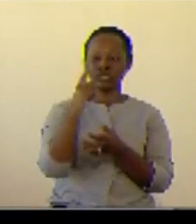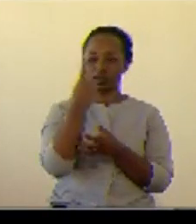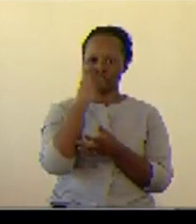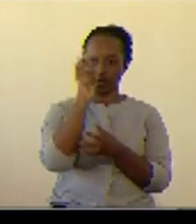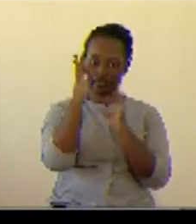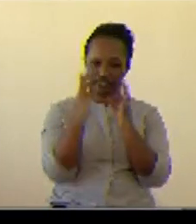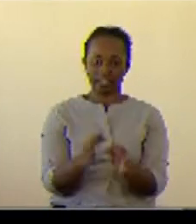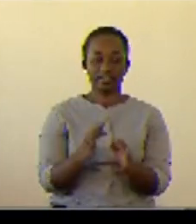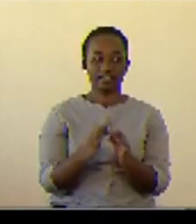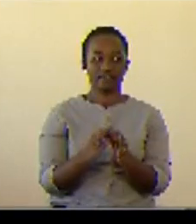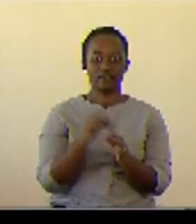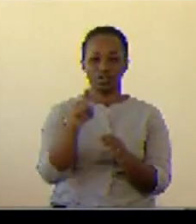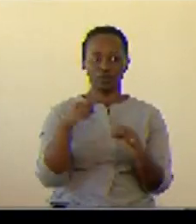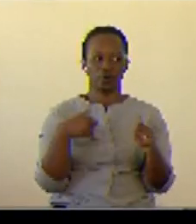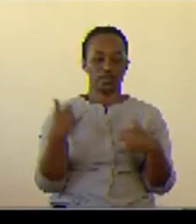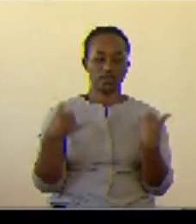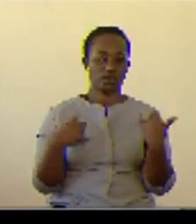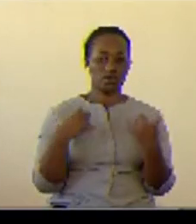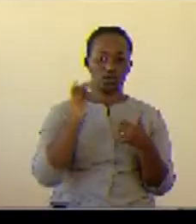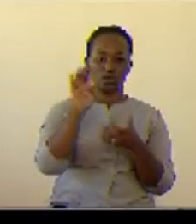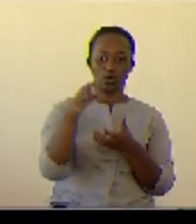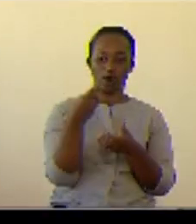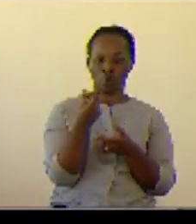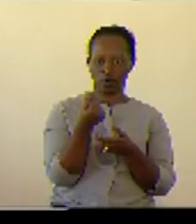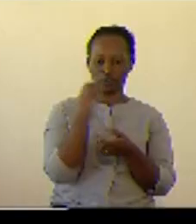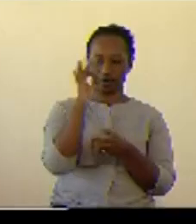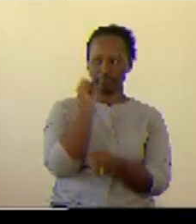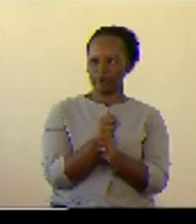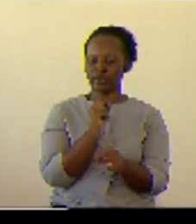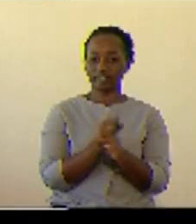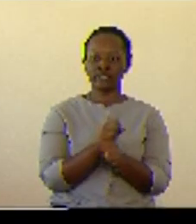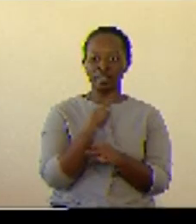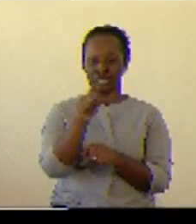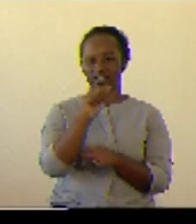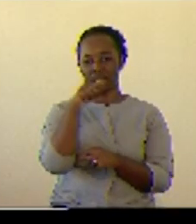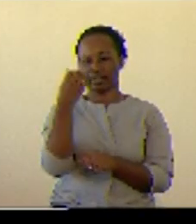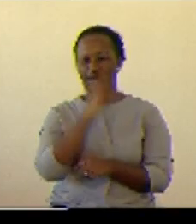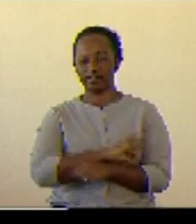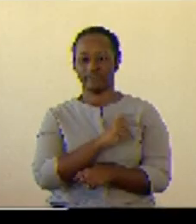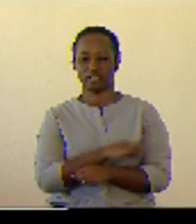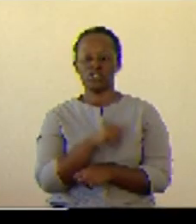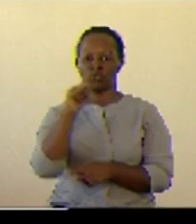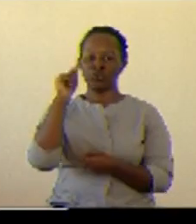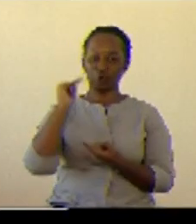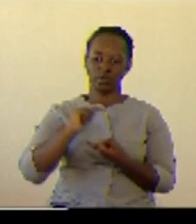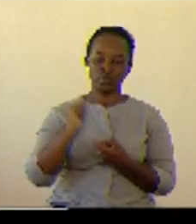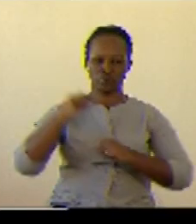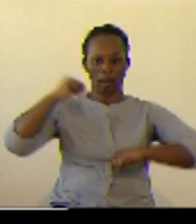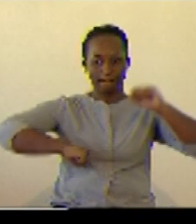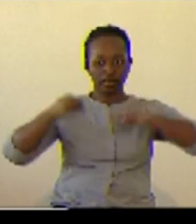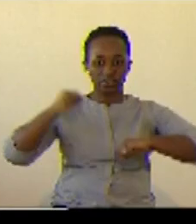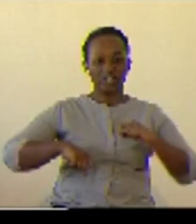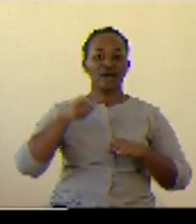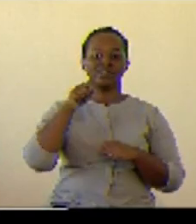things. You enjoy low costs of production. That is also another advantage. You reduce competition. That